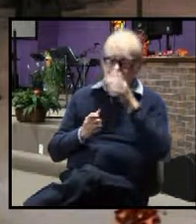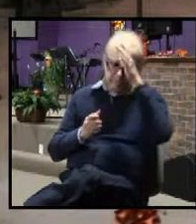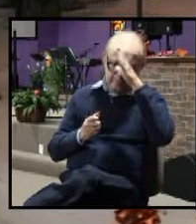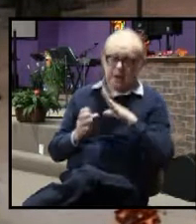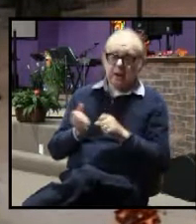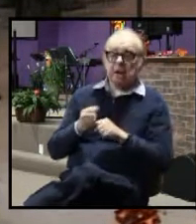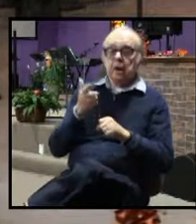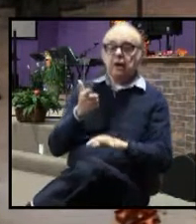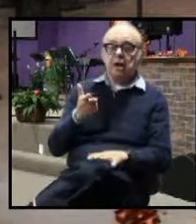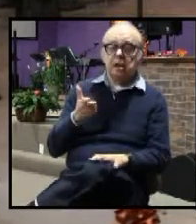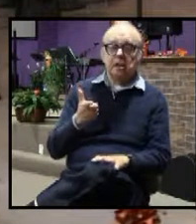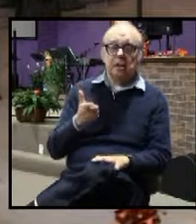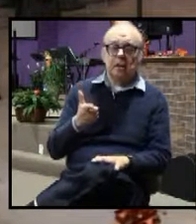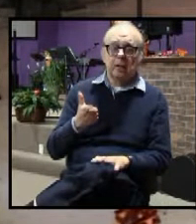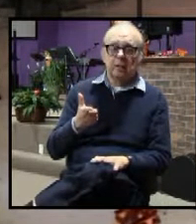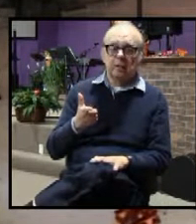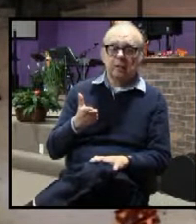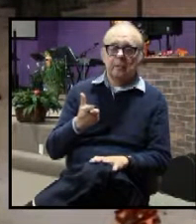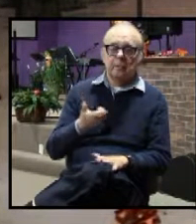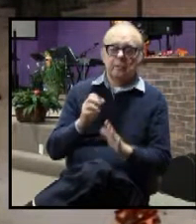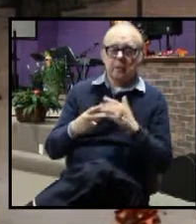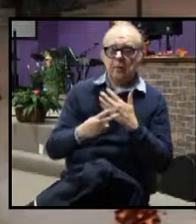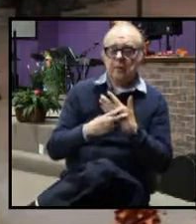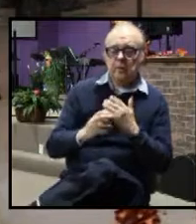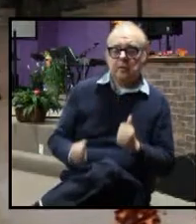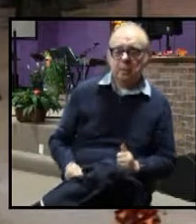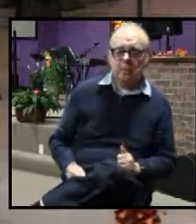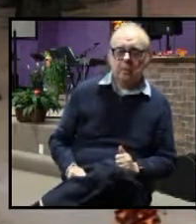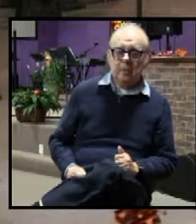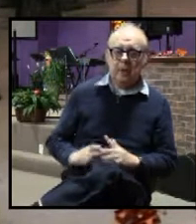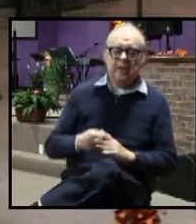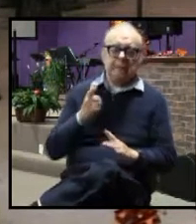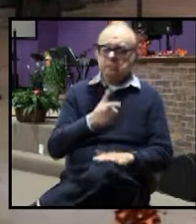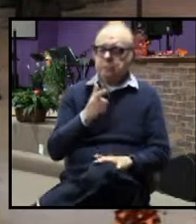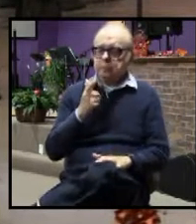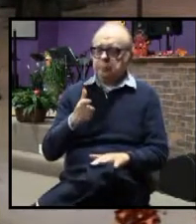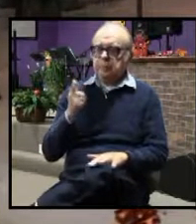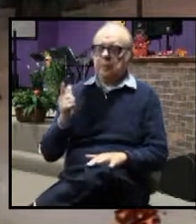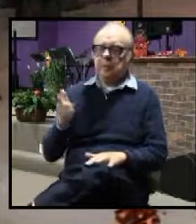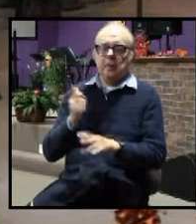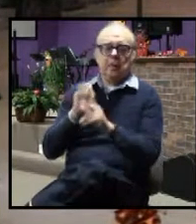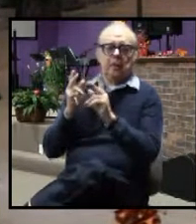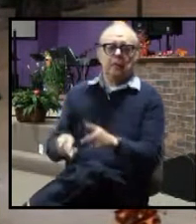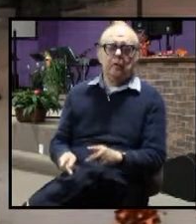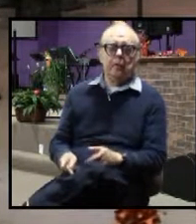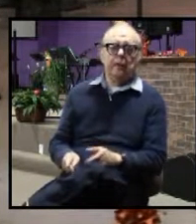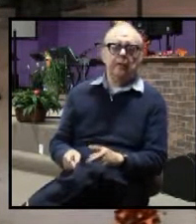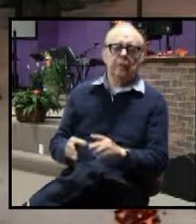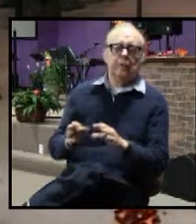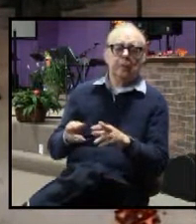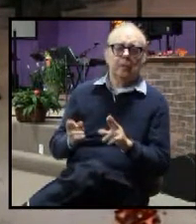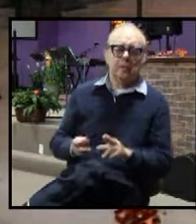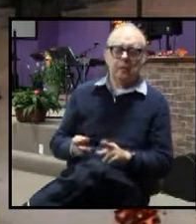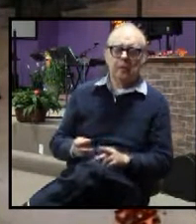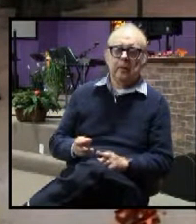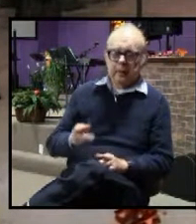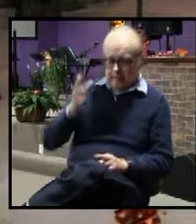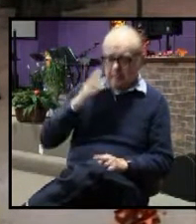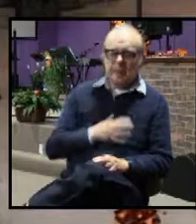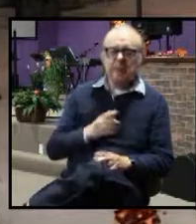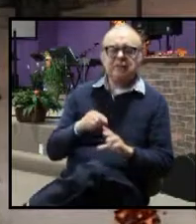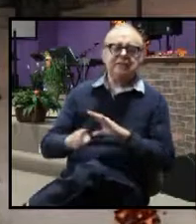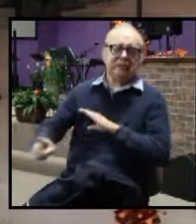the guy got the gun from one of the guards and began shooting everybody in the courtroom. And